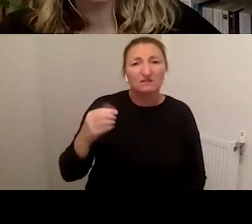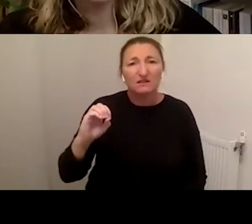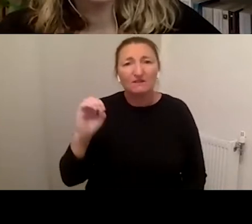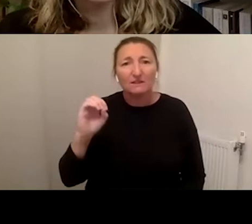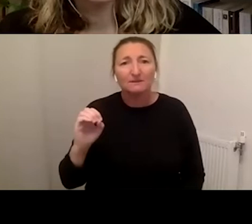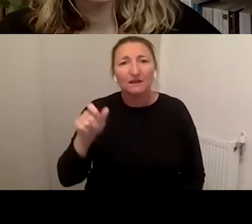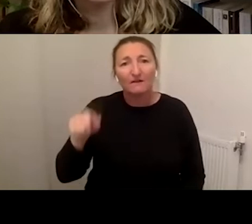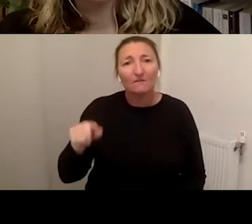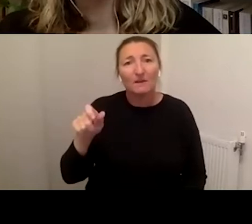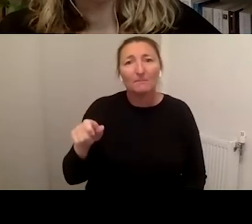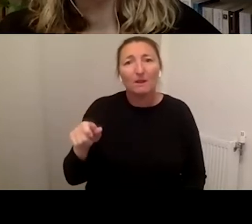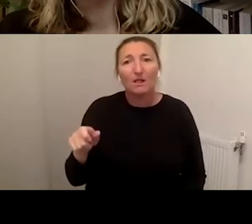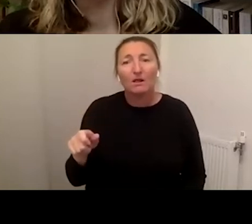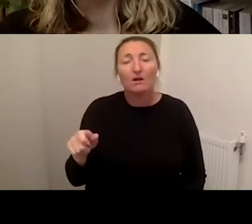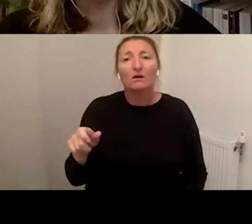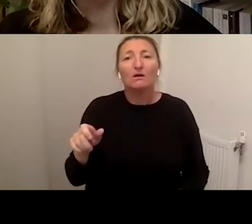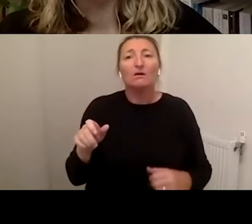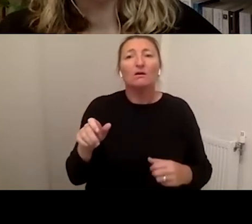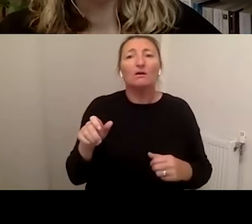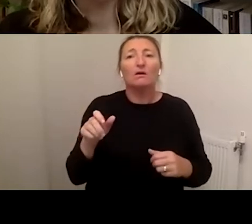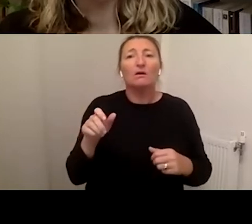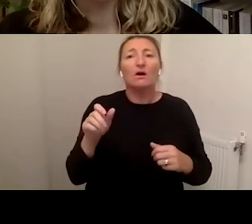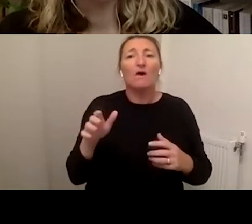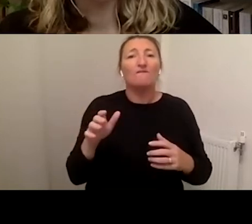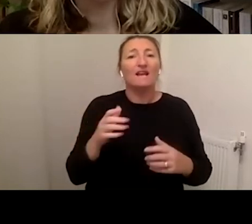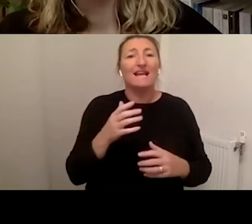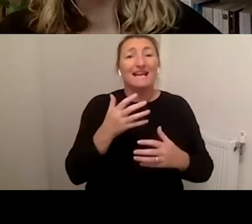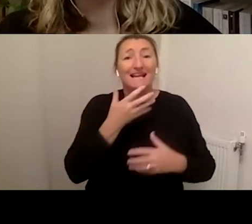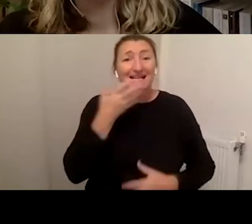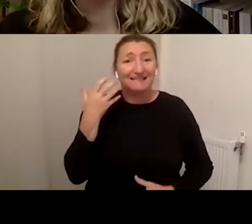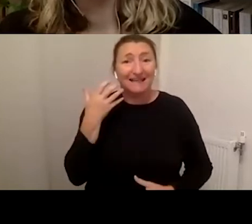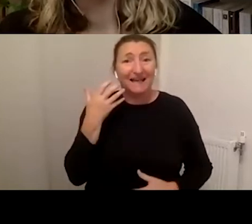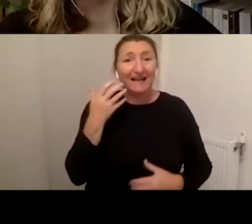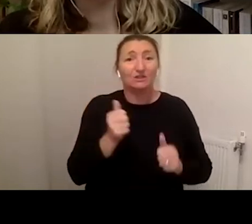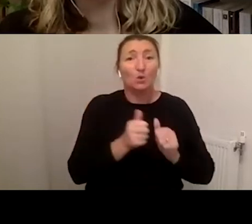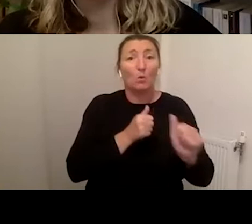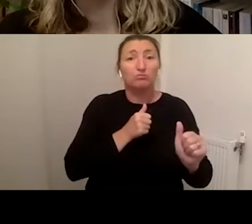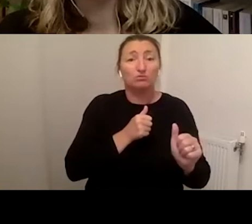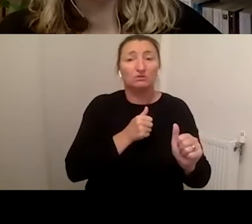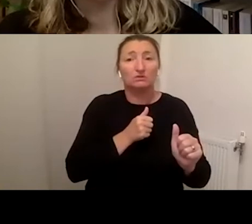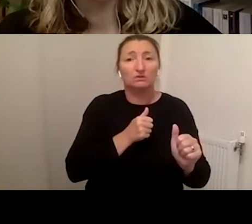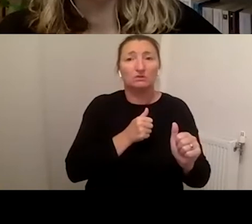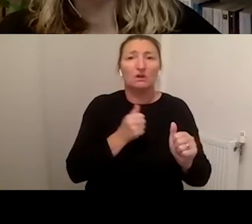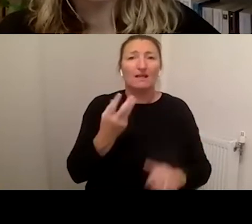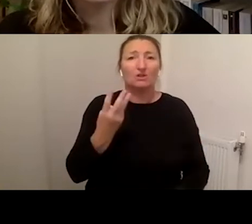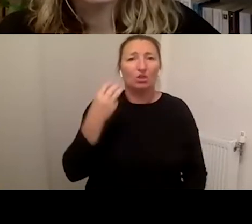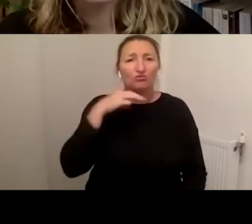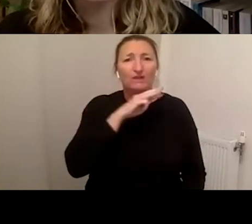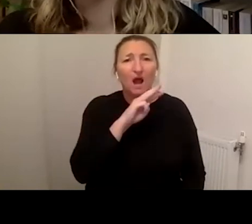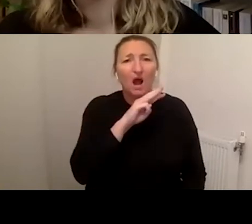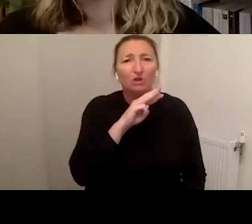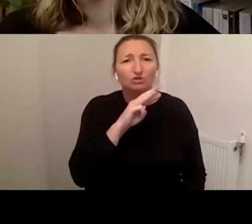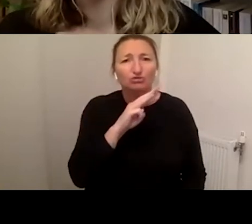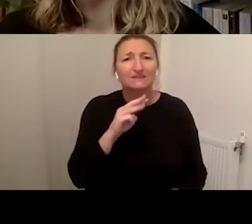connected to district heating, and 90% of district heating is cooperatives. There are more than 300 Danish district heating